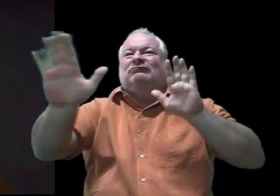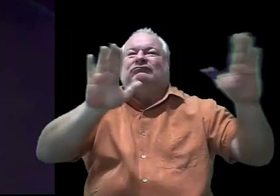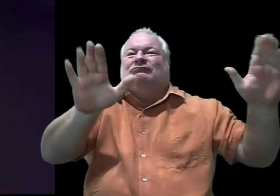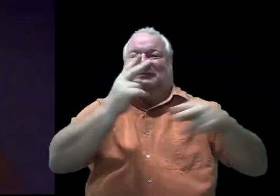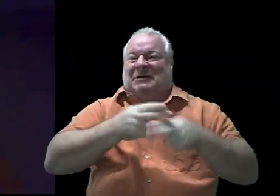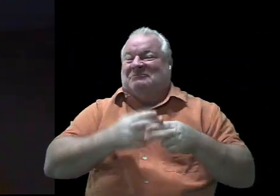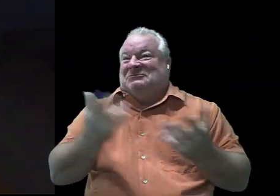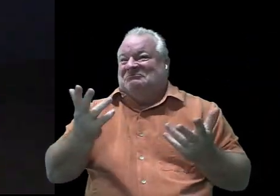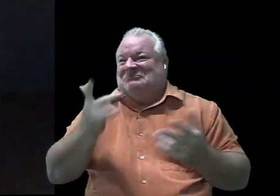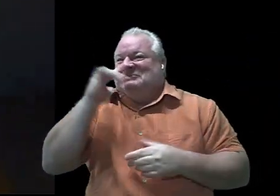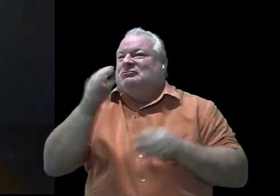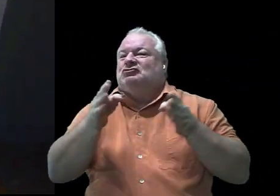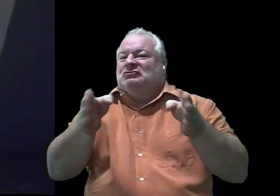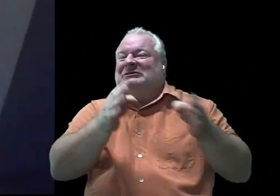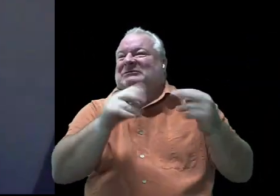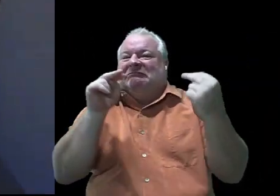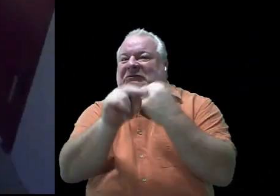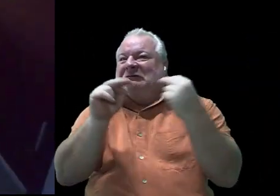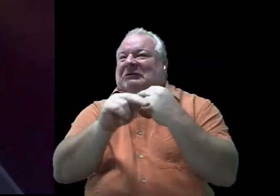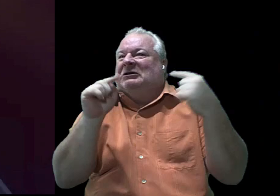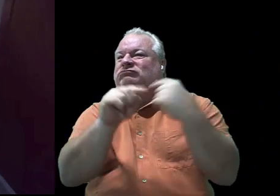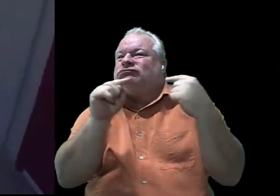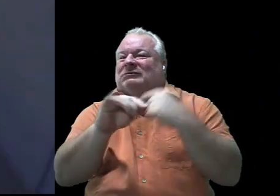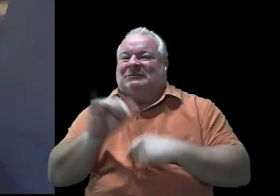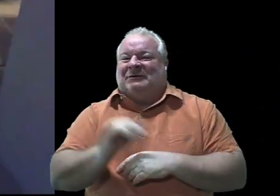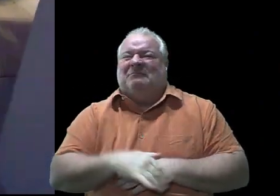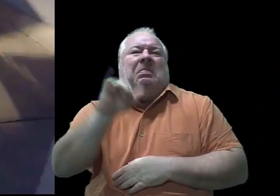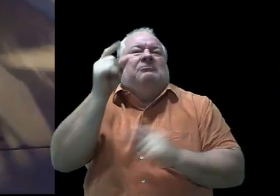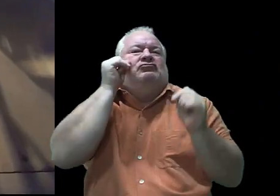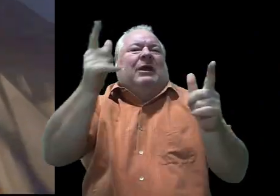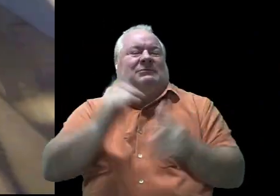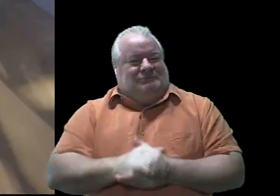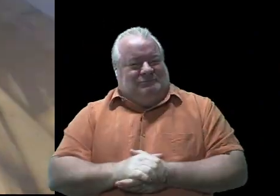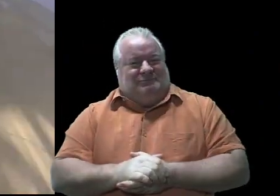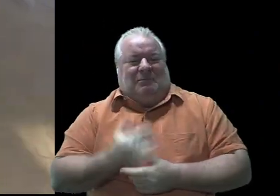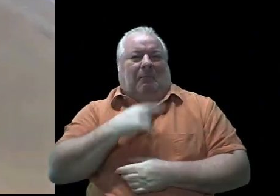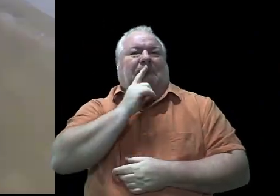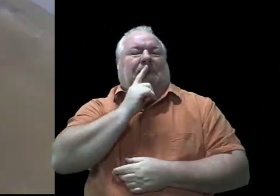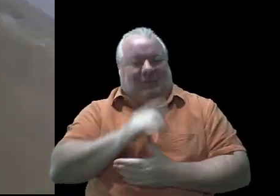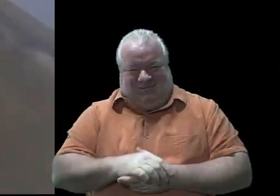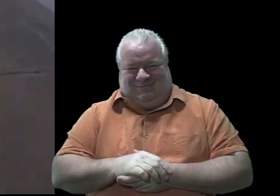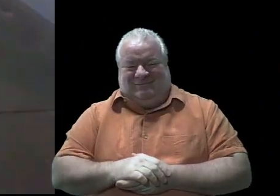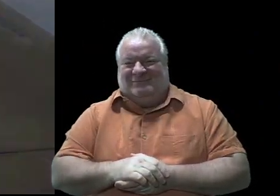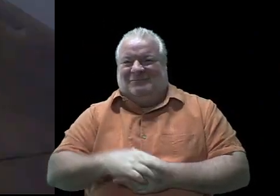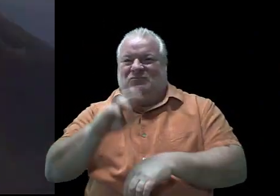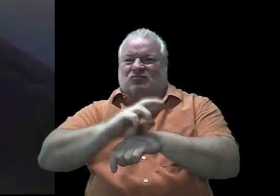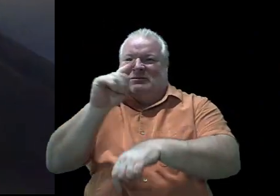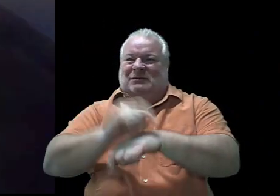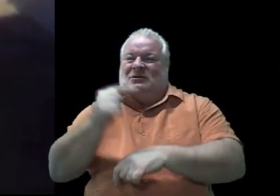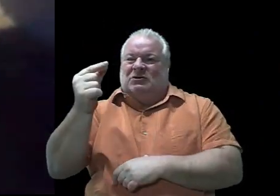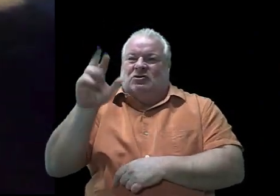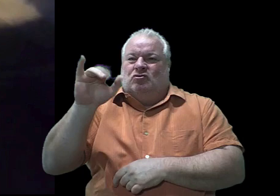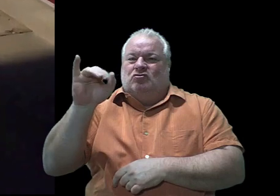different names. I'm going to leave that as a surprise, though. So the Raymond